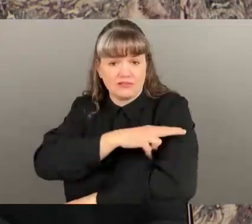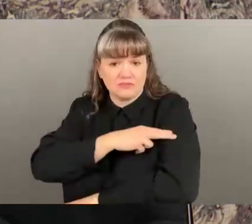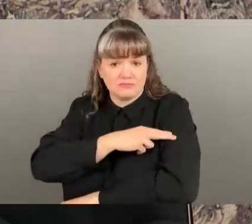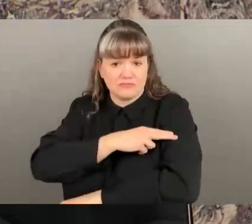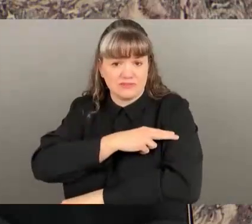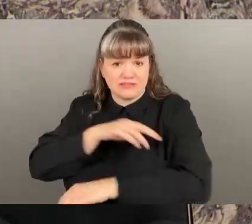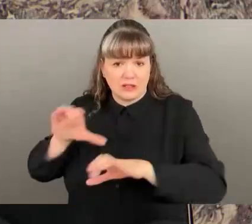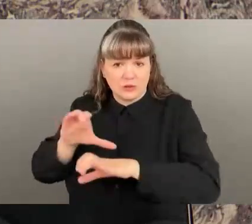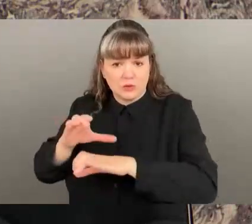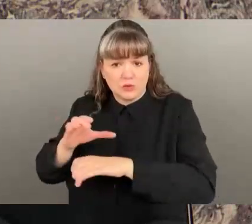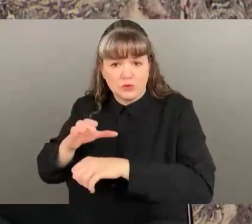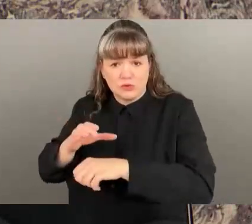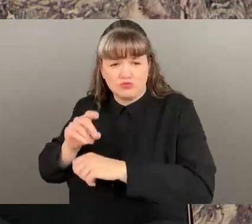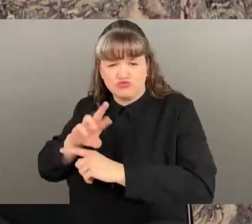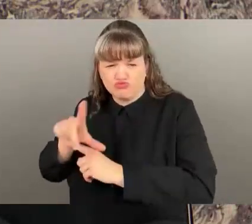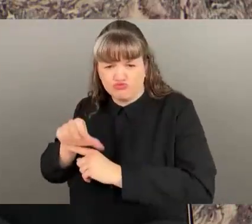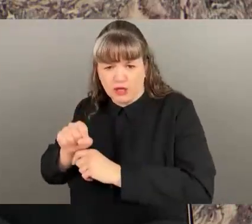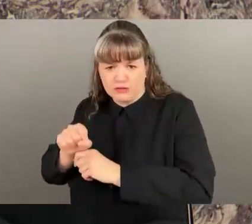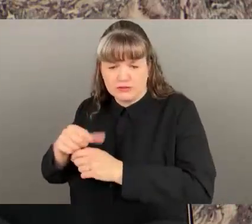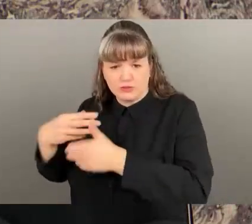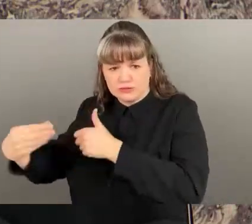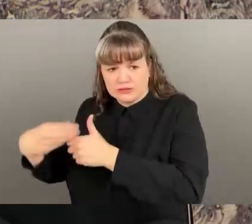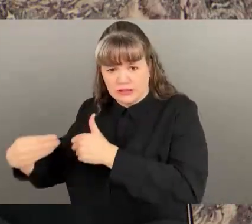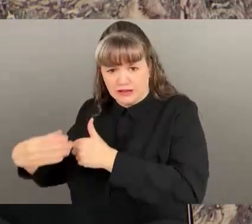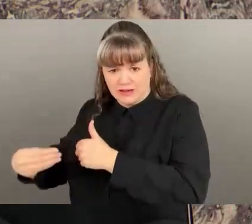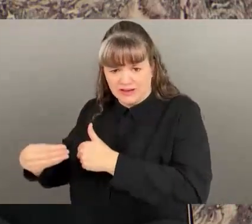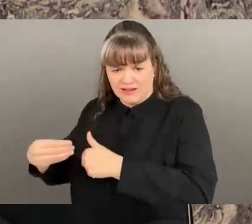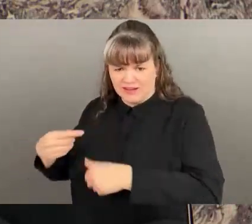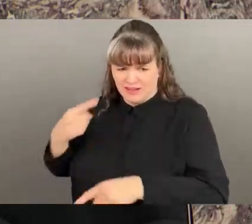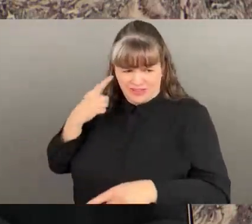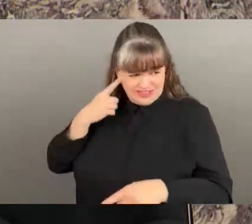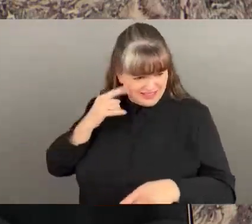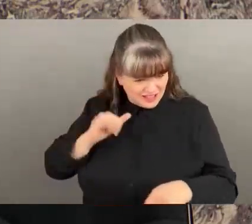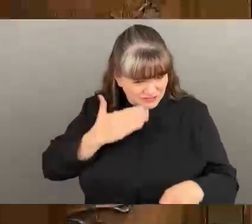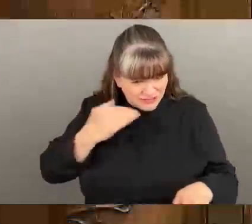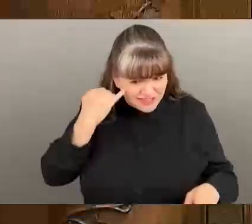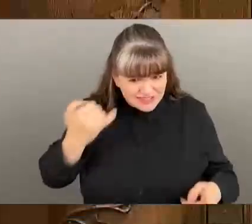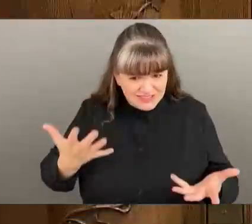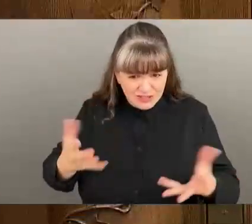youth a wheelchair to continue using drugs when they are in crisis?